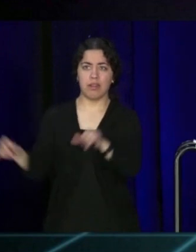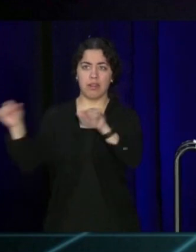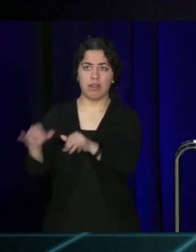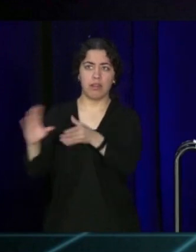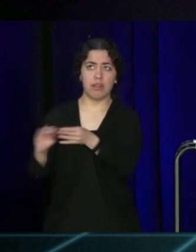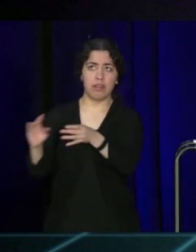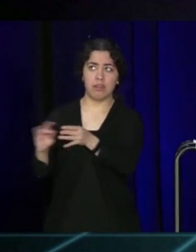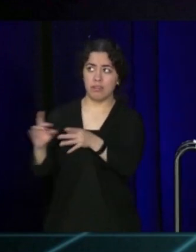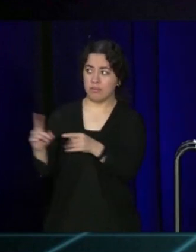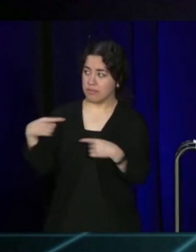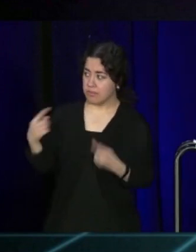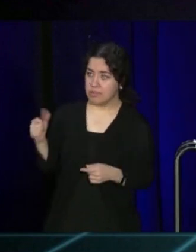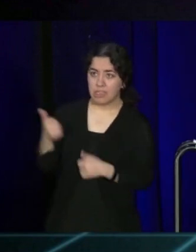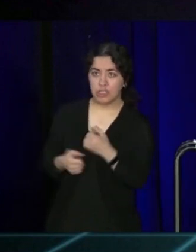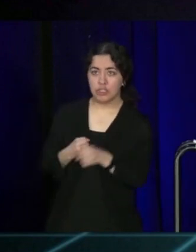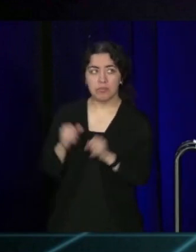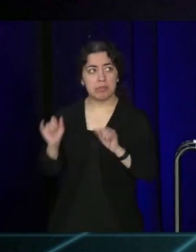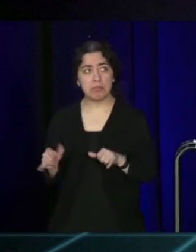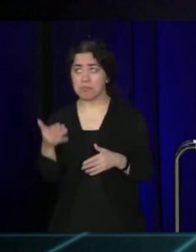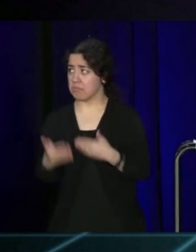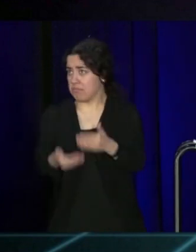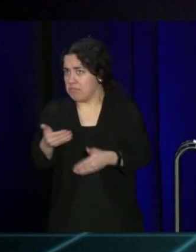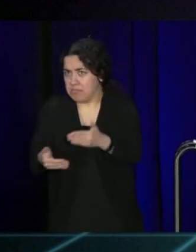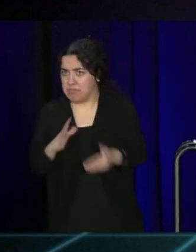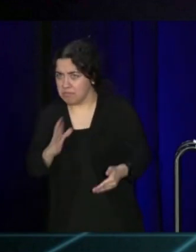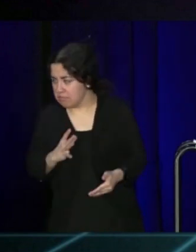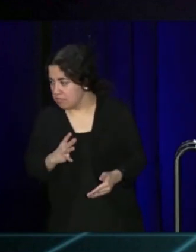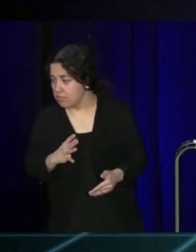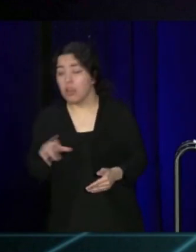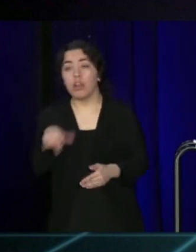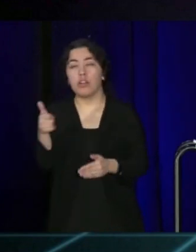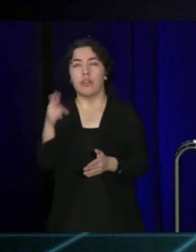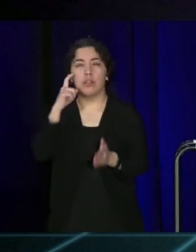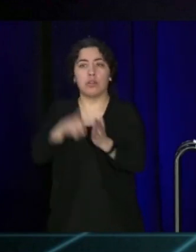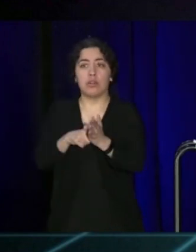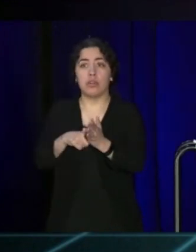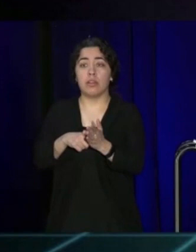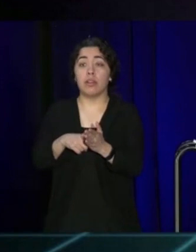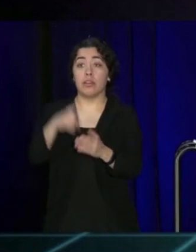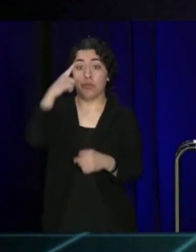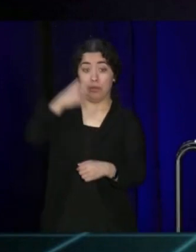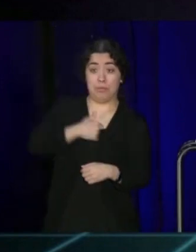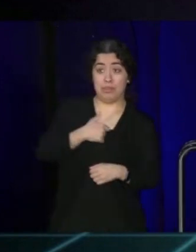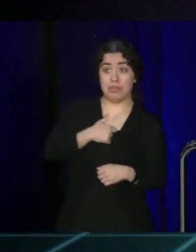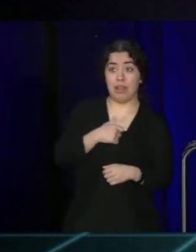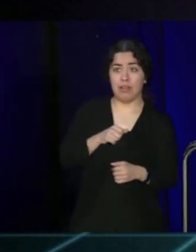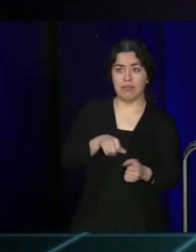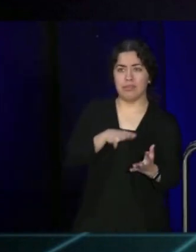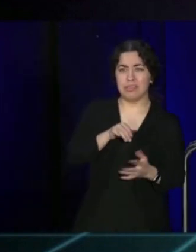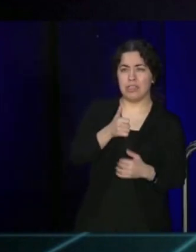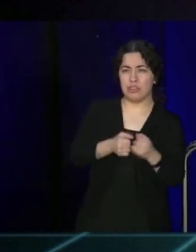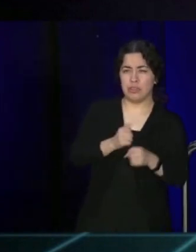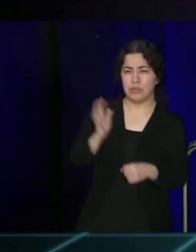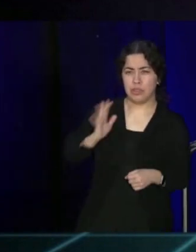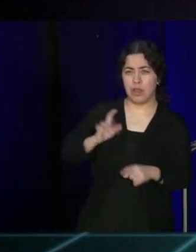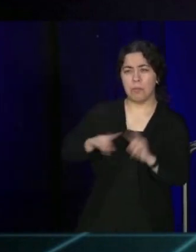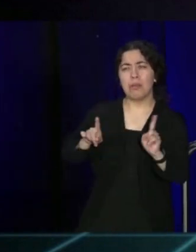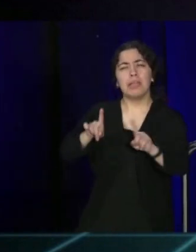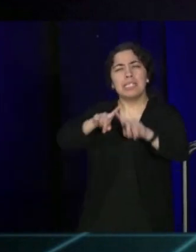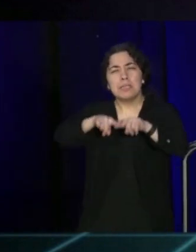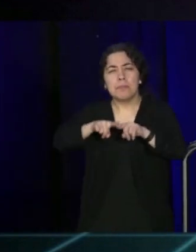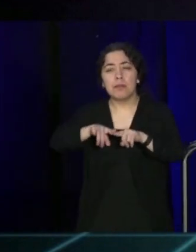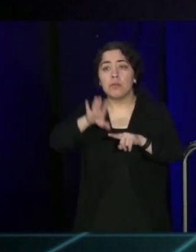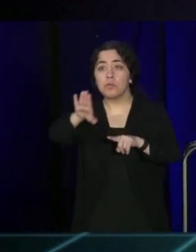not 10 years. And another thing I highlighted is this, it died for me 10 years ago. So yes, depending on your